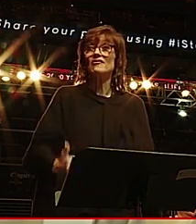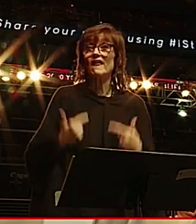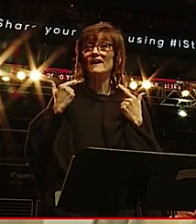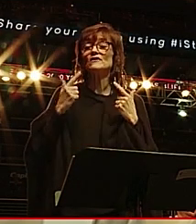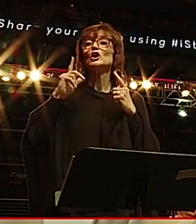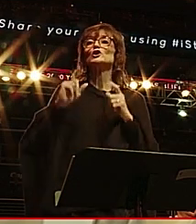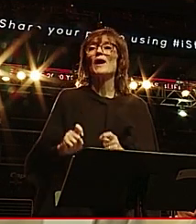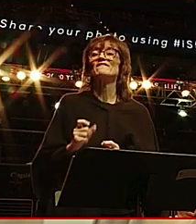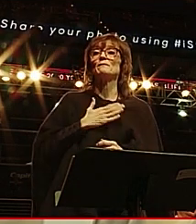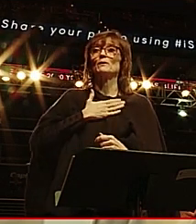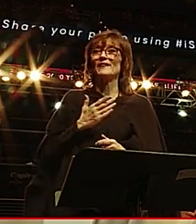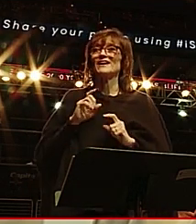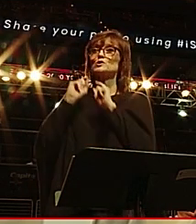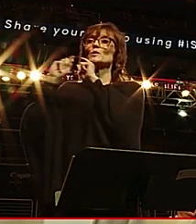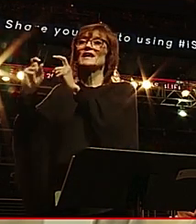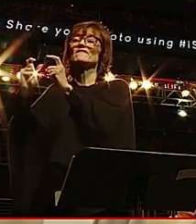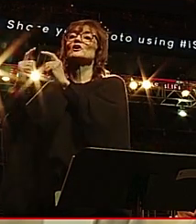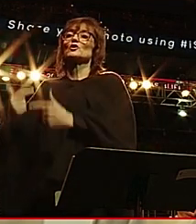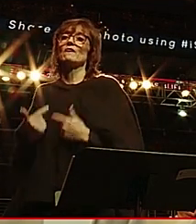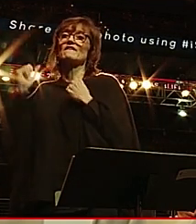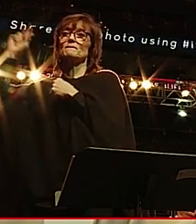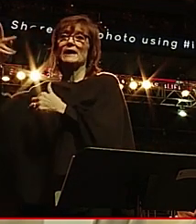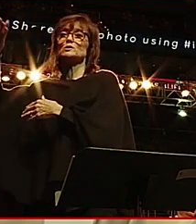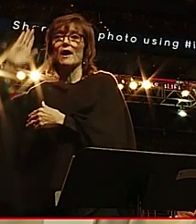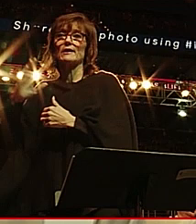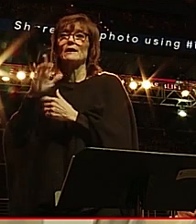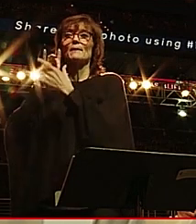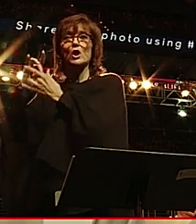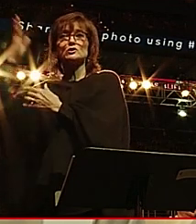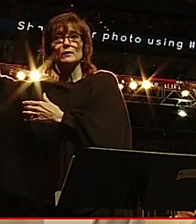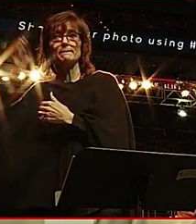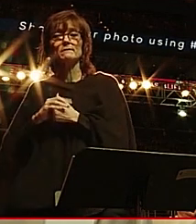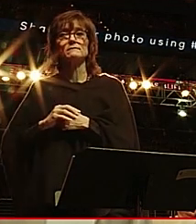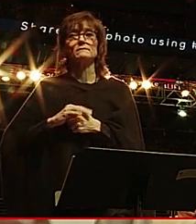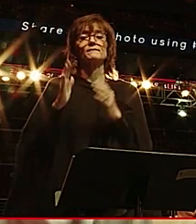life back to the one to whom it belongs, to God.